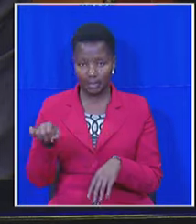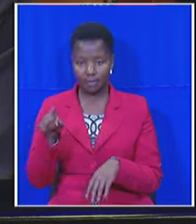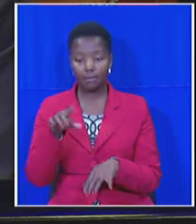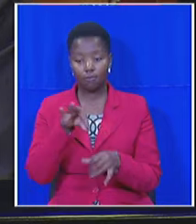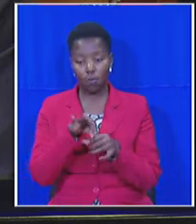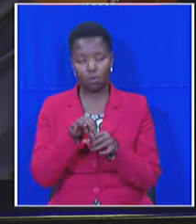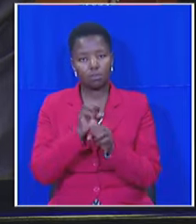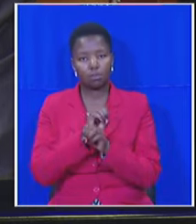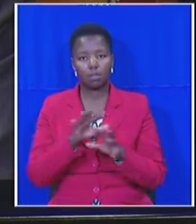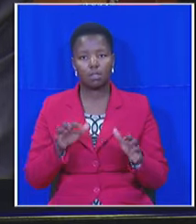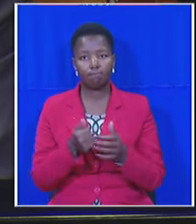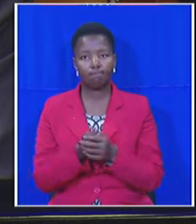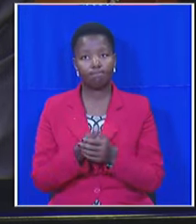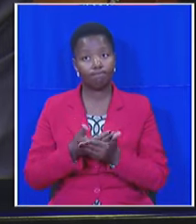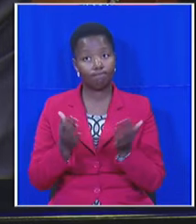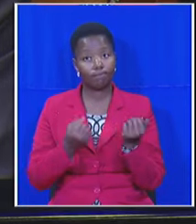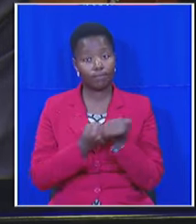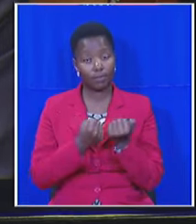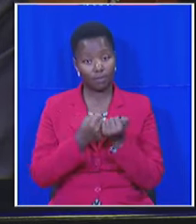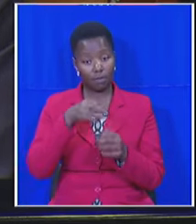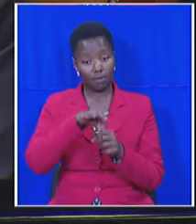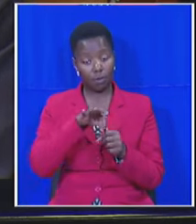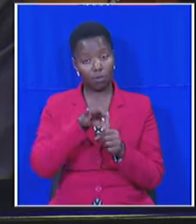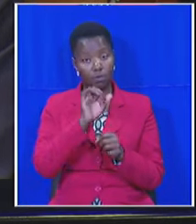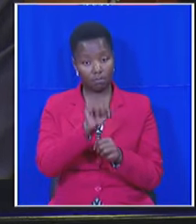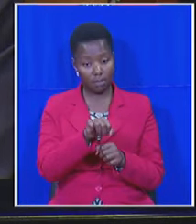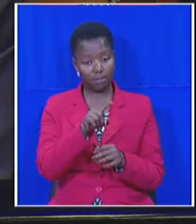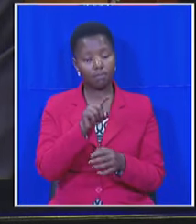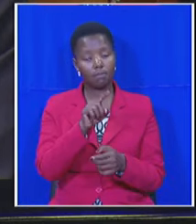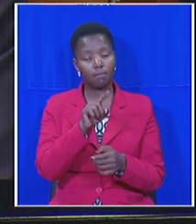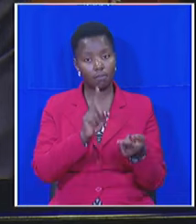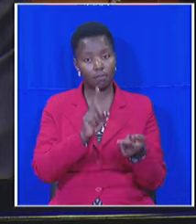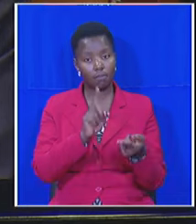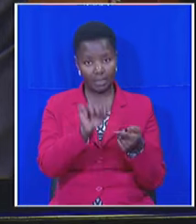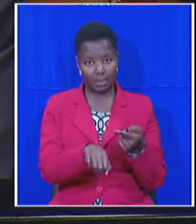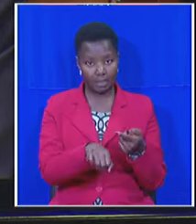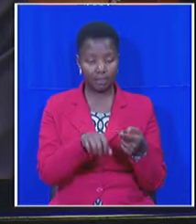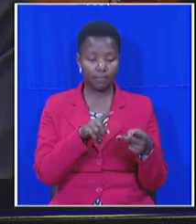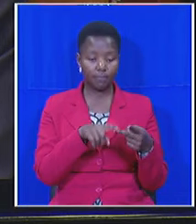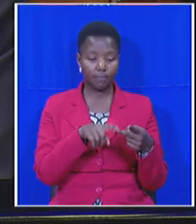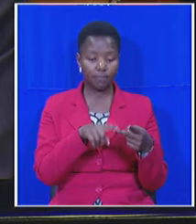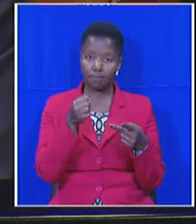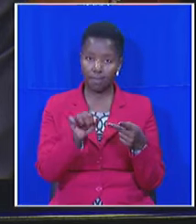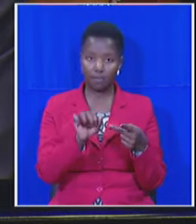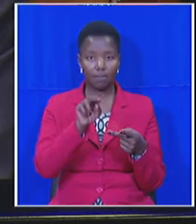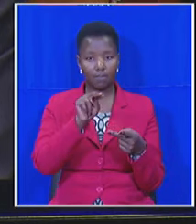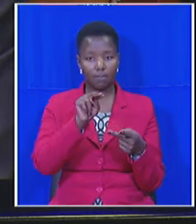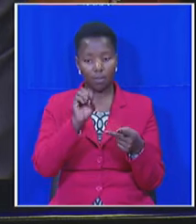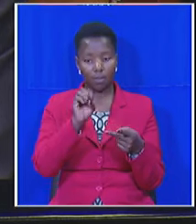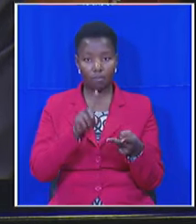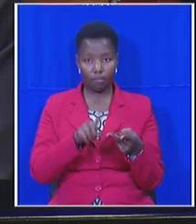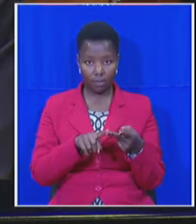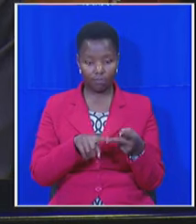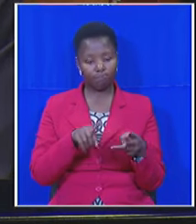commence. Those in favour of the vote being agreed to should press the yes button. Those against should press the no